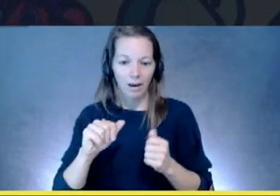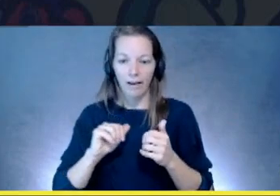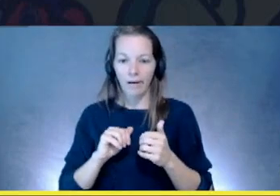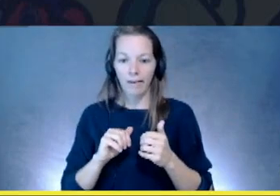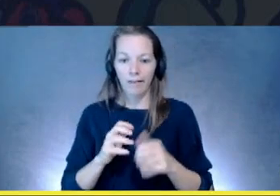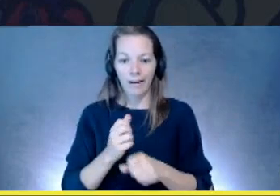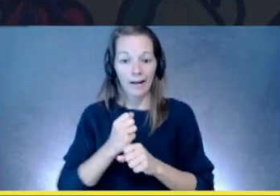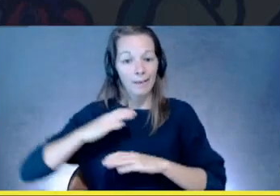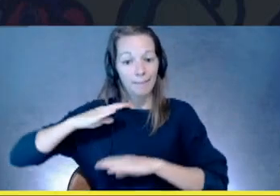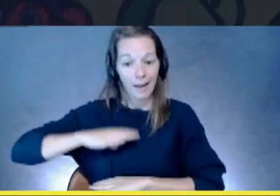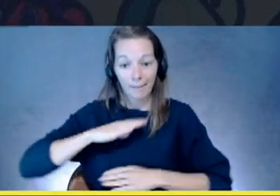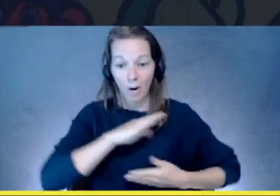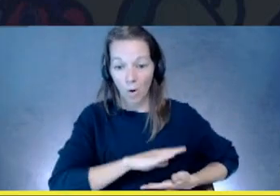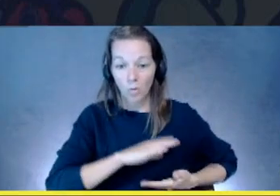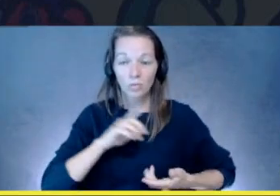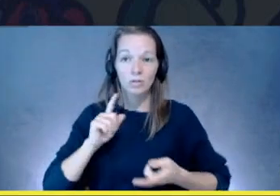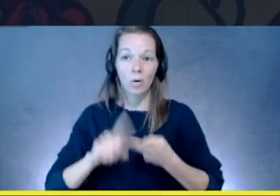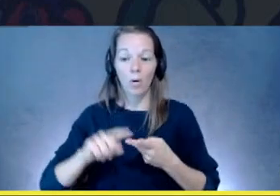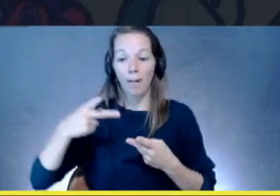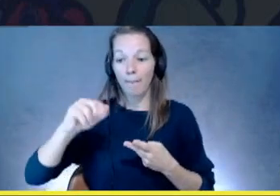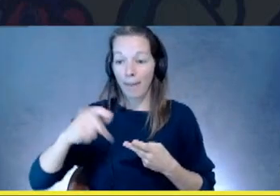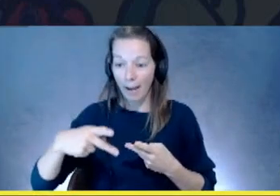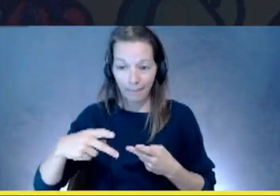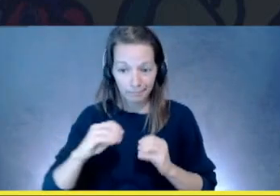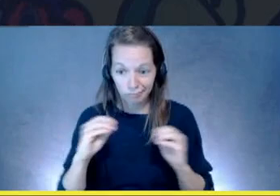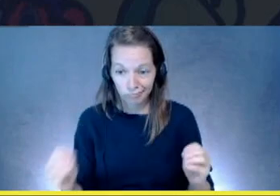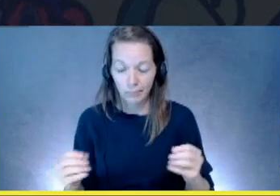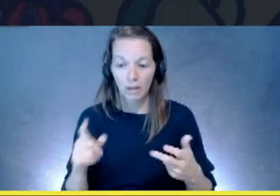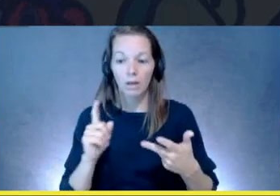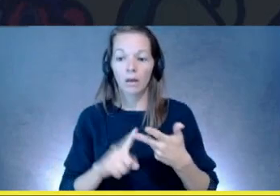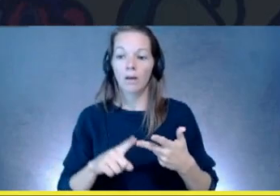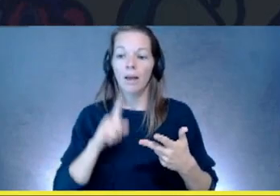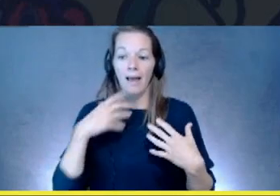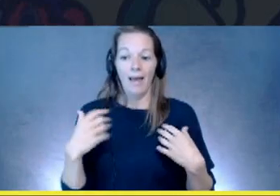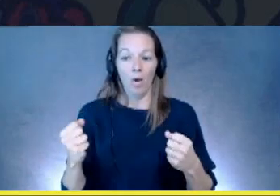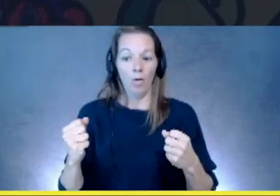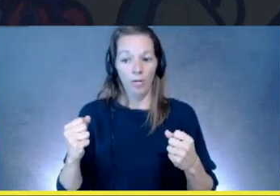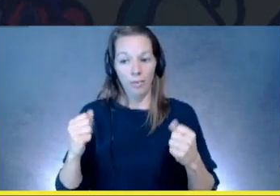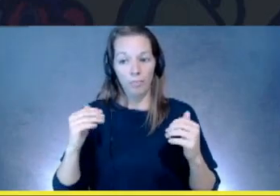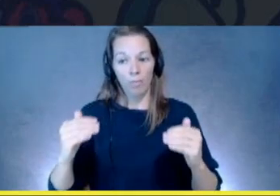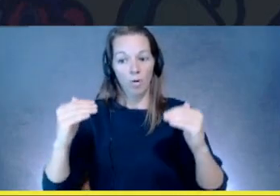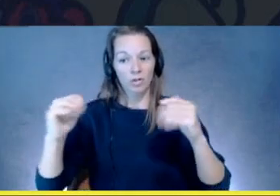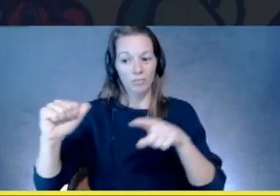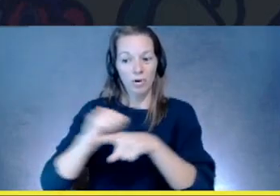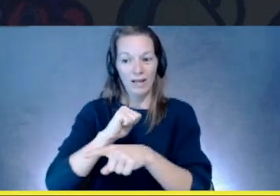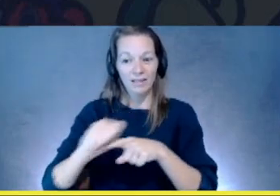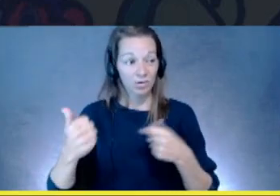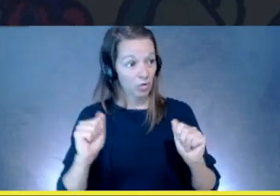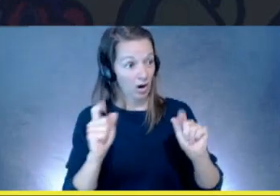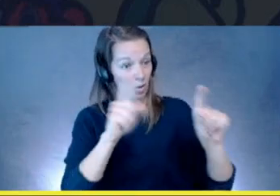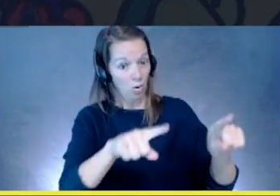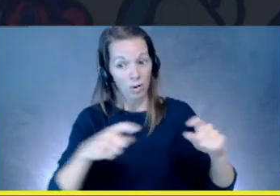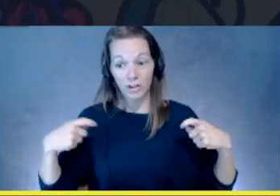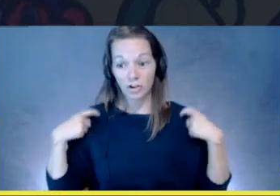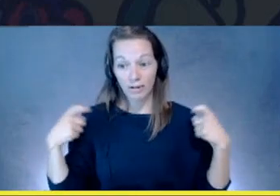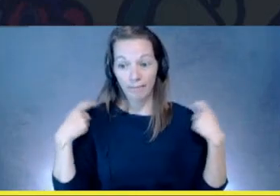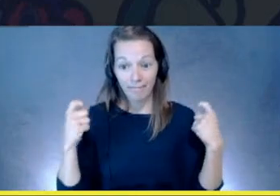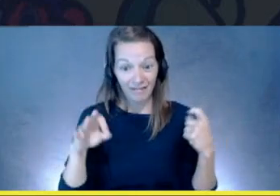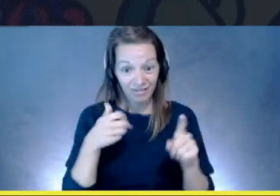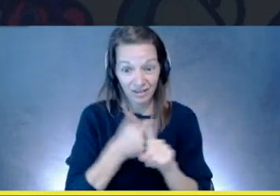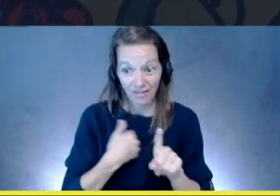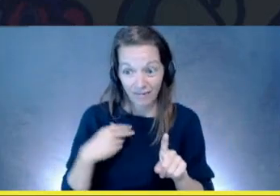mammograms and pap smears. There are disparities in health promotion practices. Just try and go into the gym if you have a disability. There